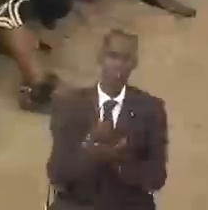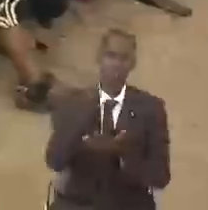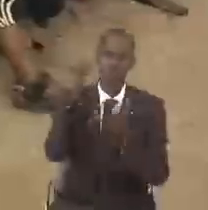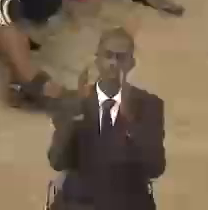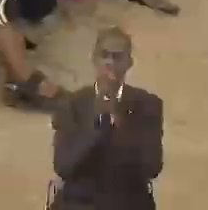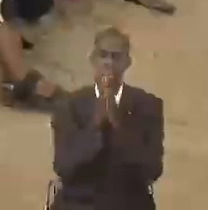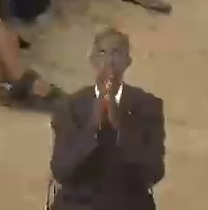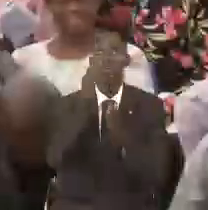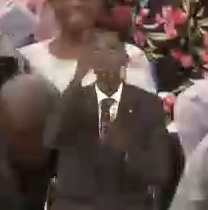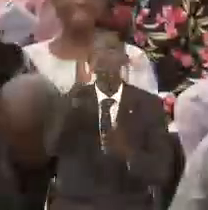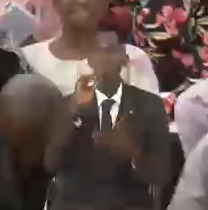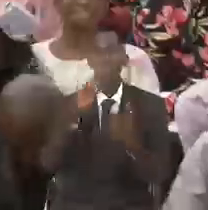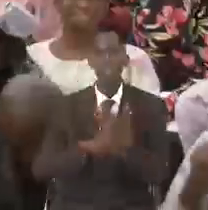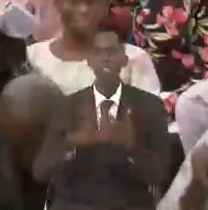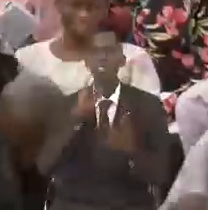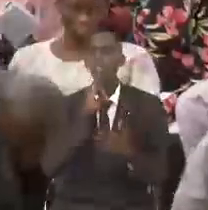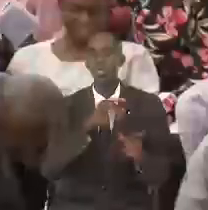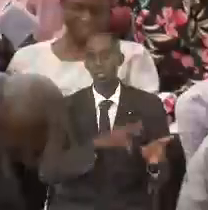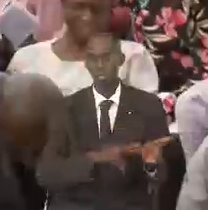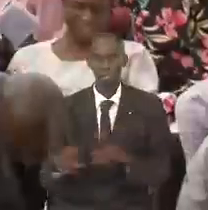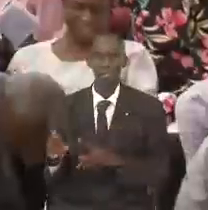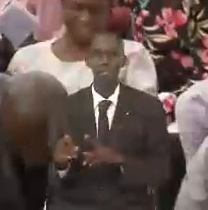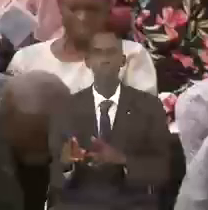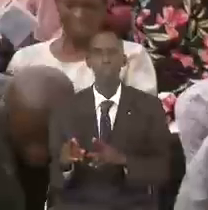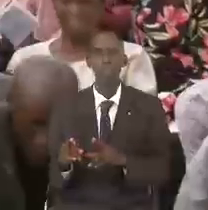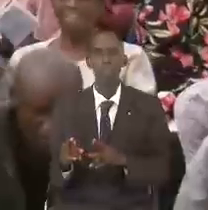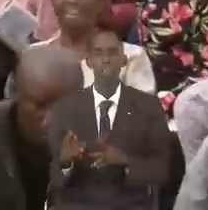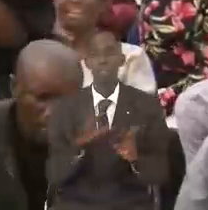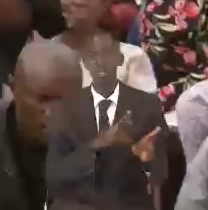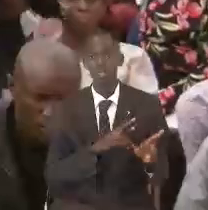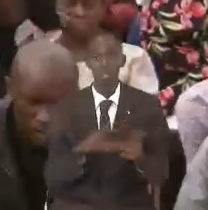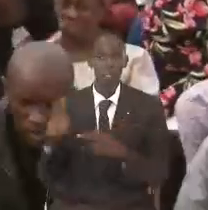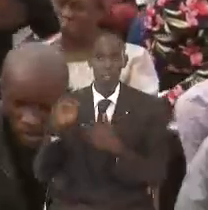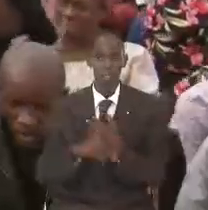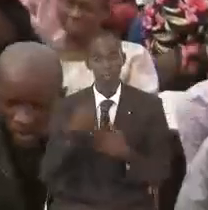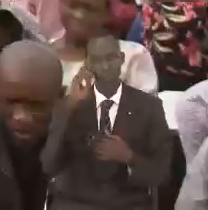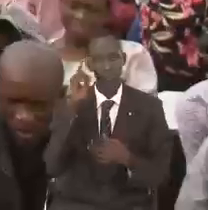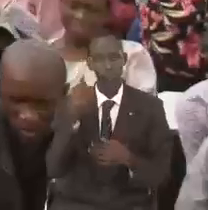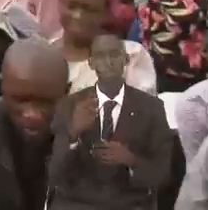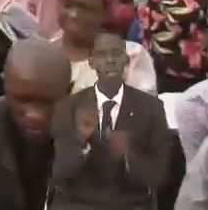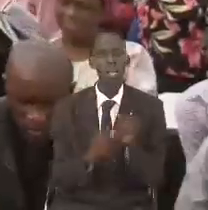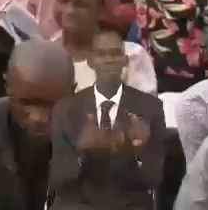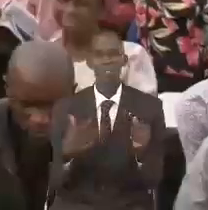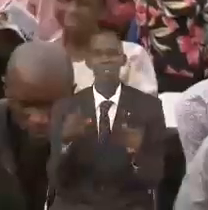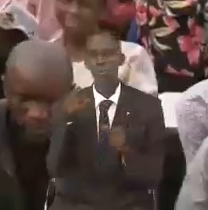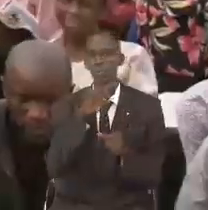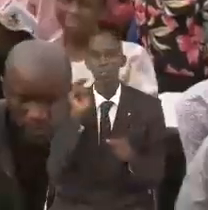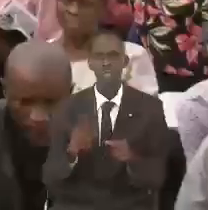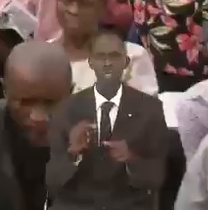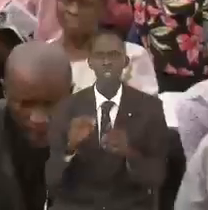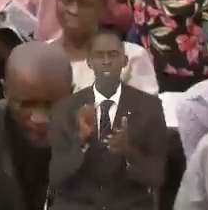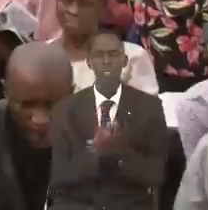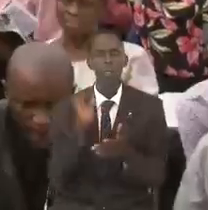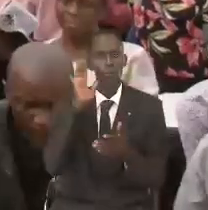Godliness is available. Readiness available. Everything you need that you'll be ready for